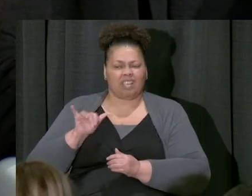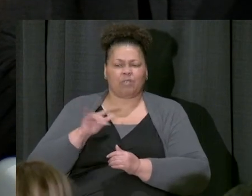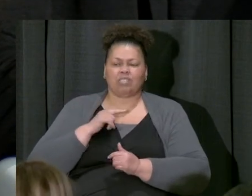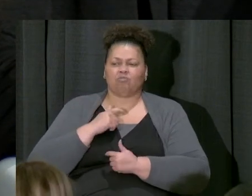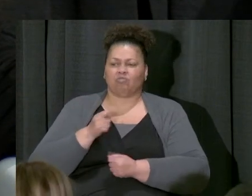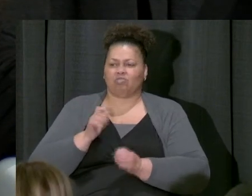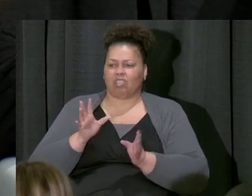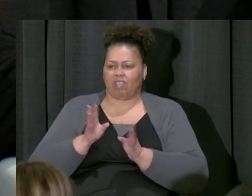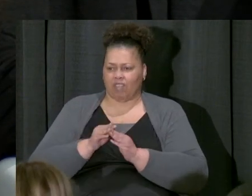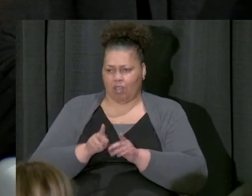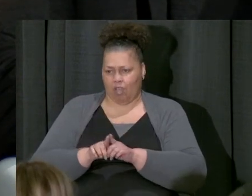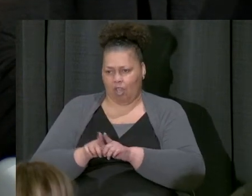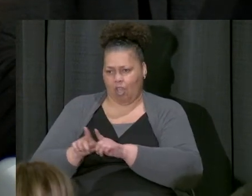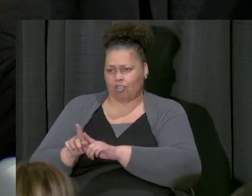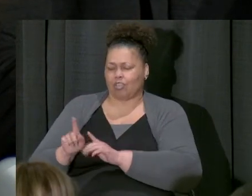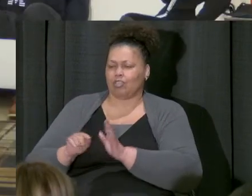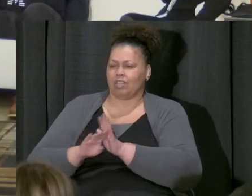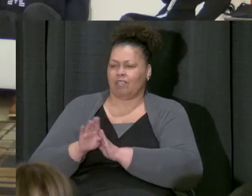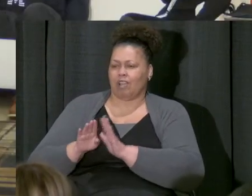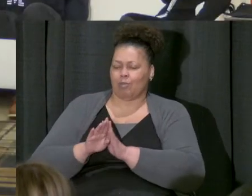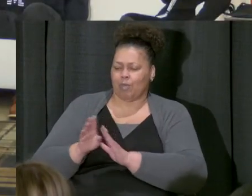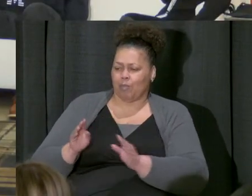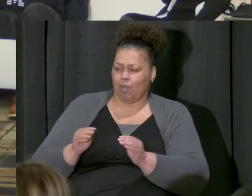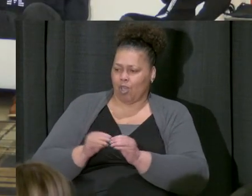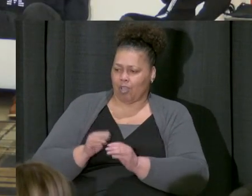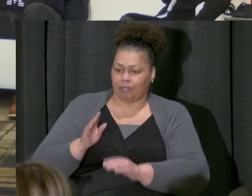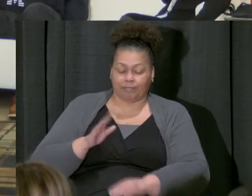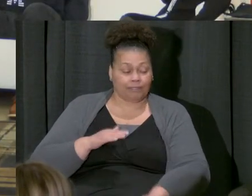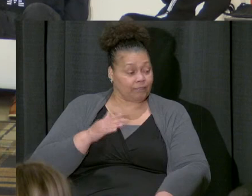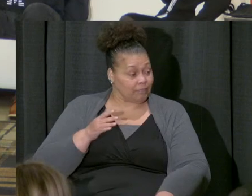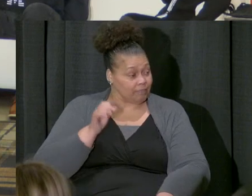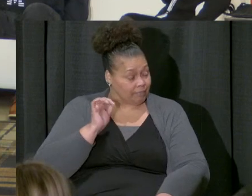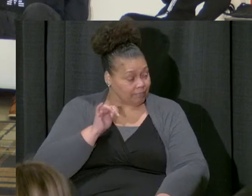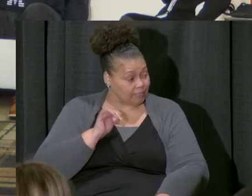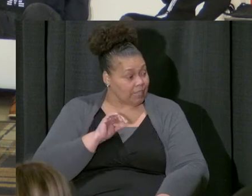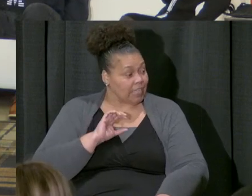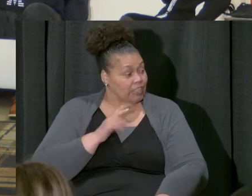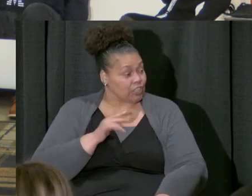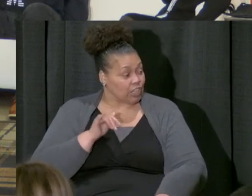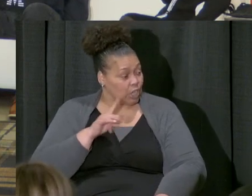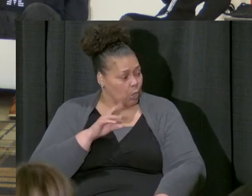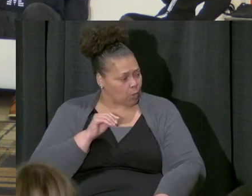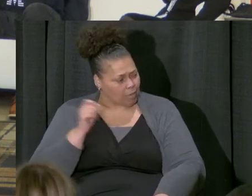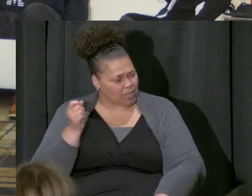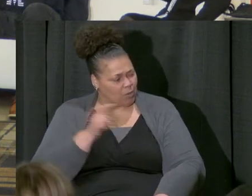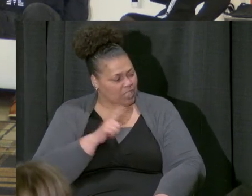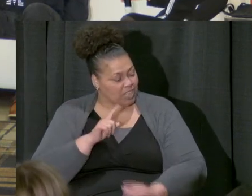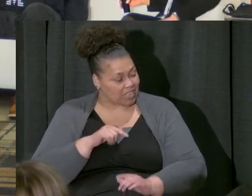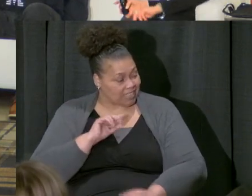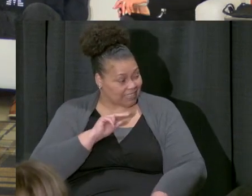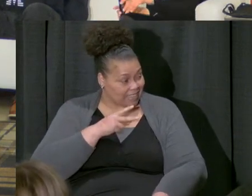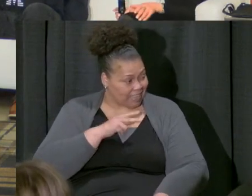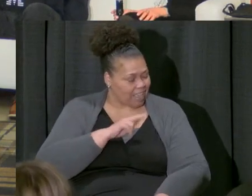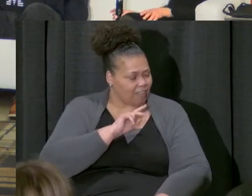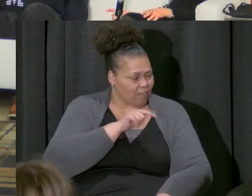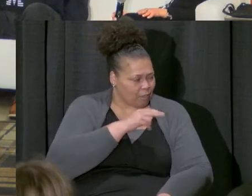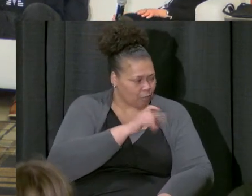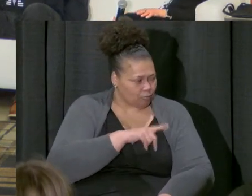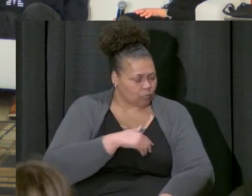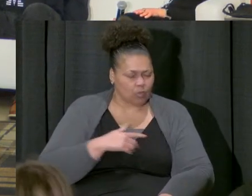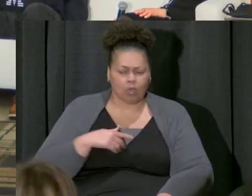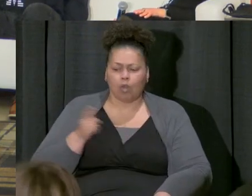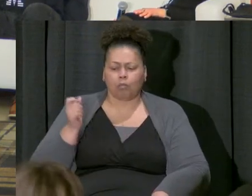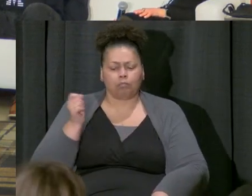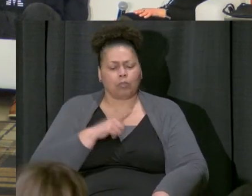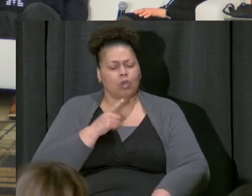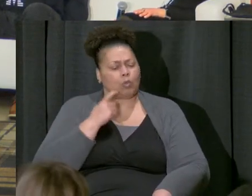continue developing that further. So I'll ask Chico first and then follow up with Phil. What are some of the recent things you've been working on